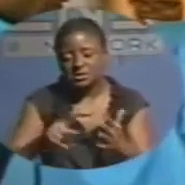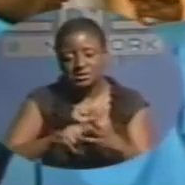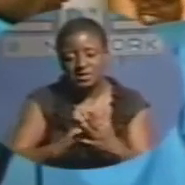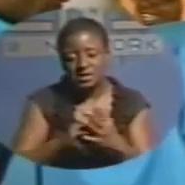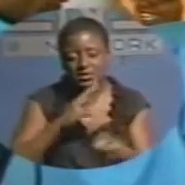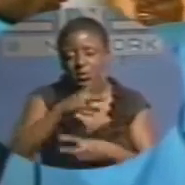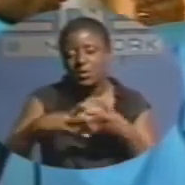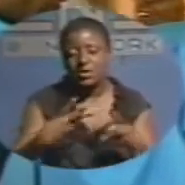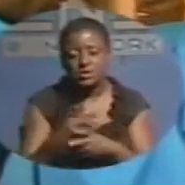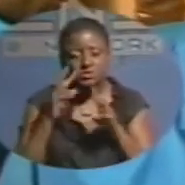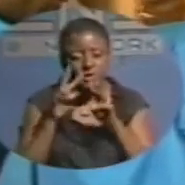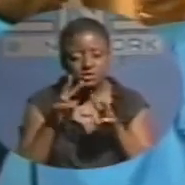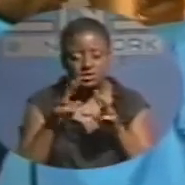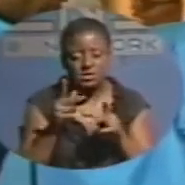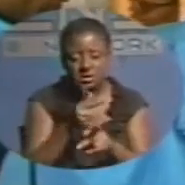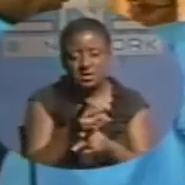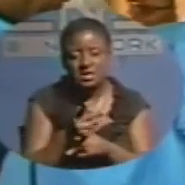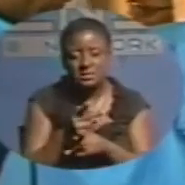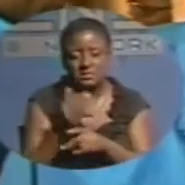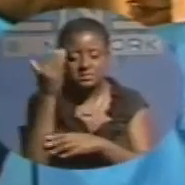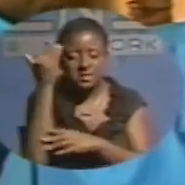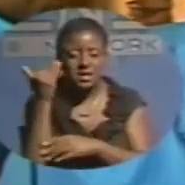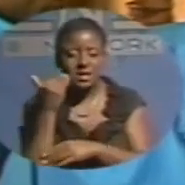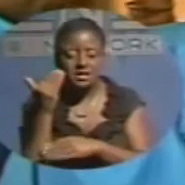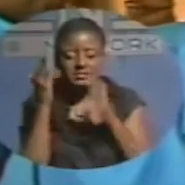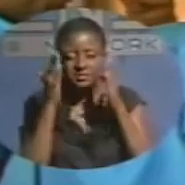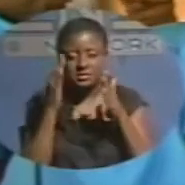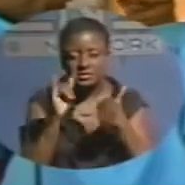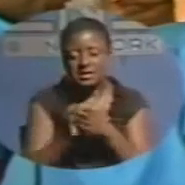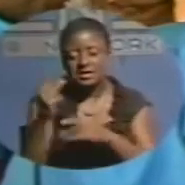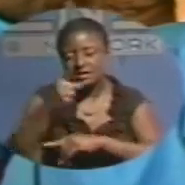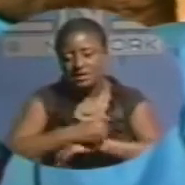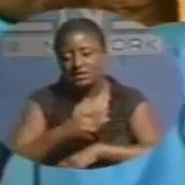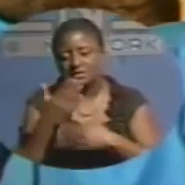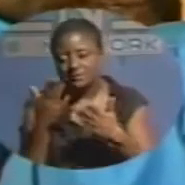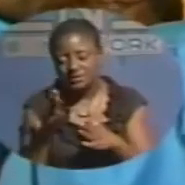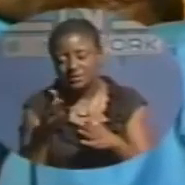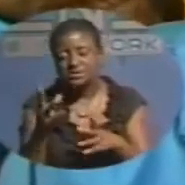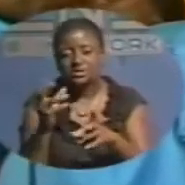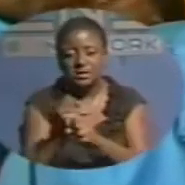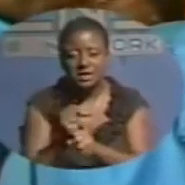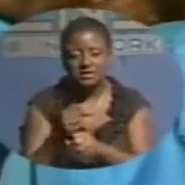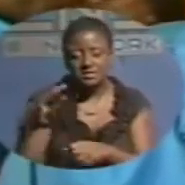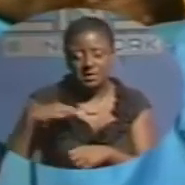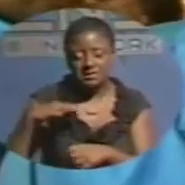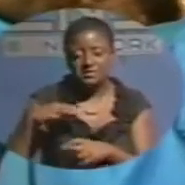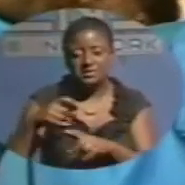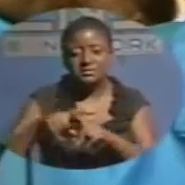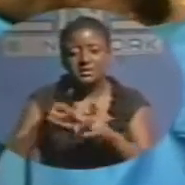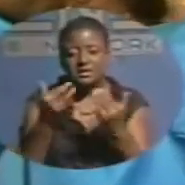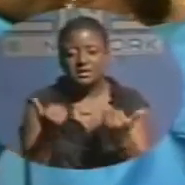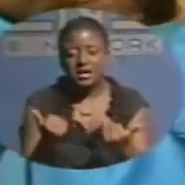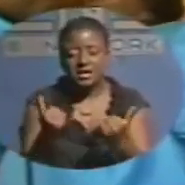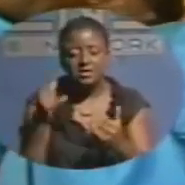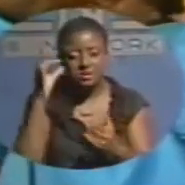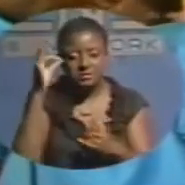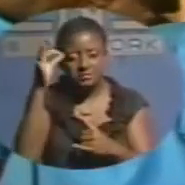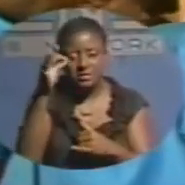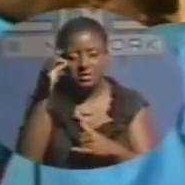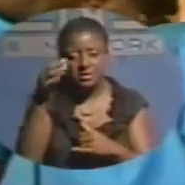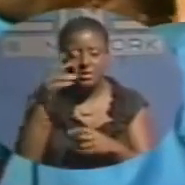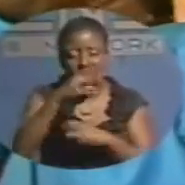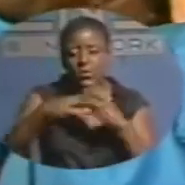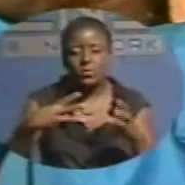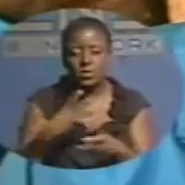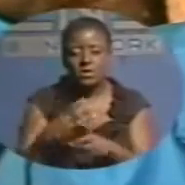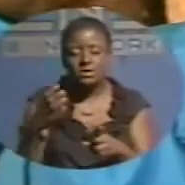heads focused. And you know, that day is over. You know, we get to reap the benefits of it, but now we got to look forward for the World Championship next